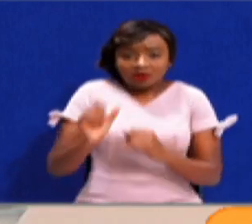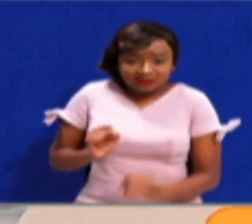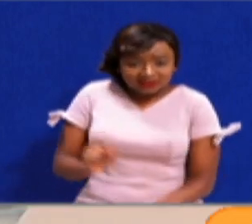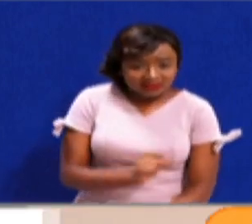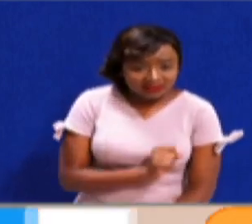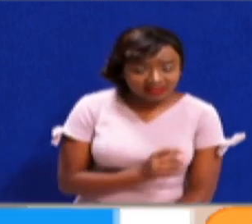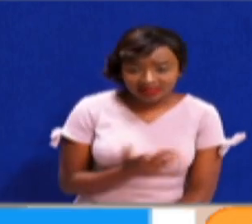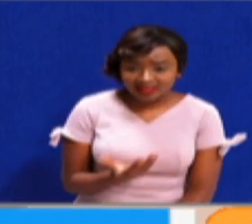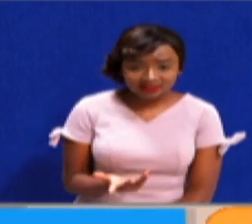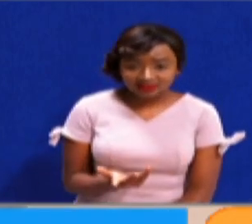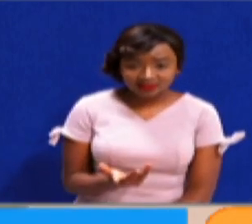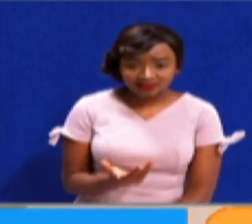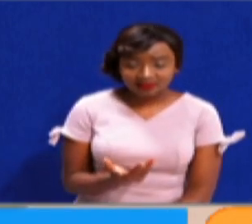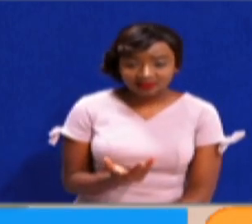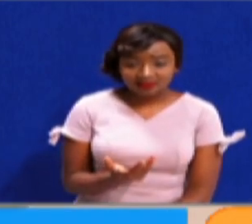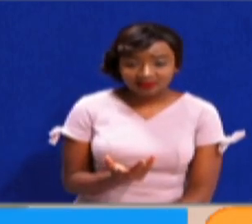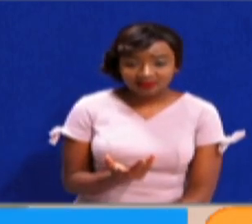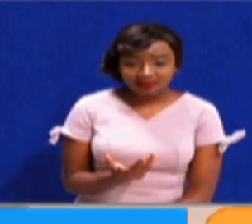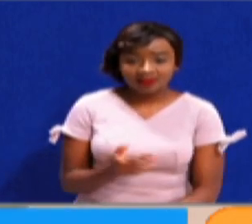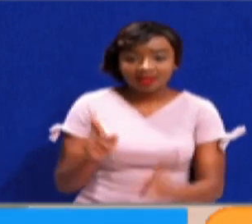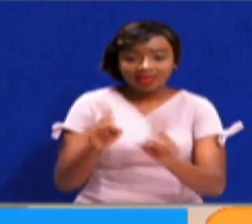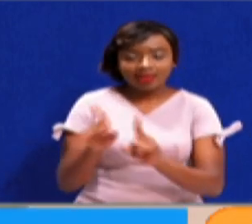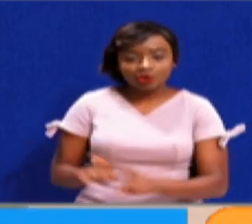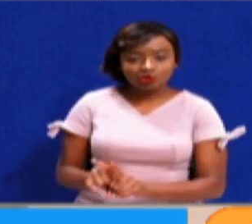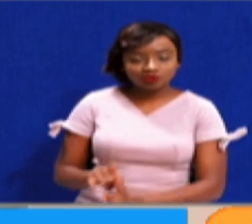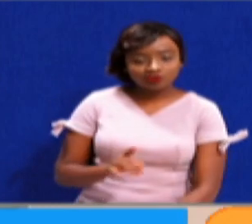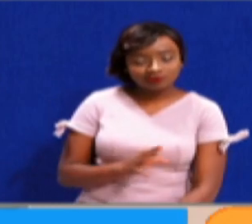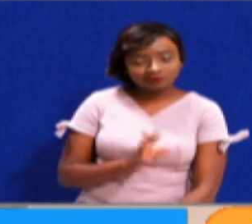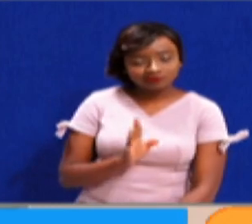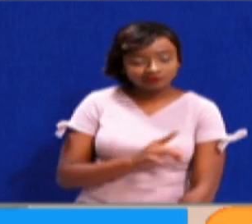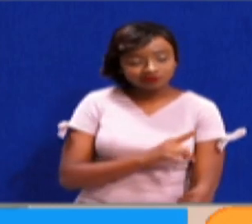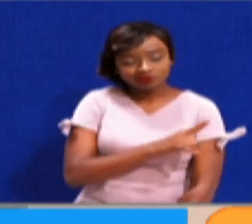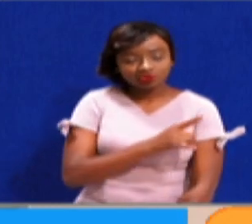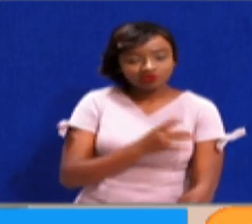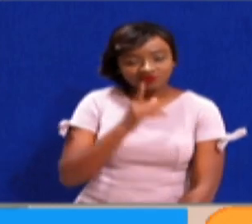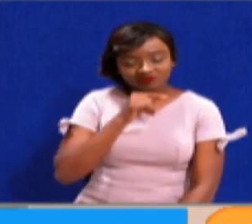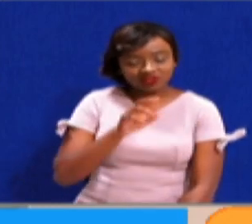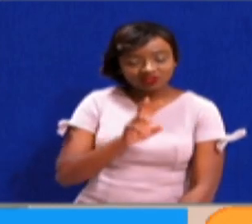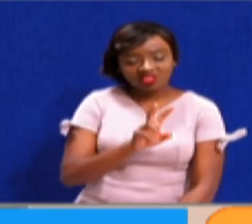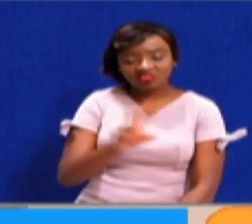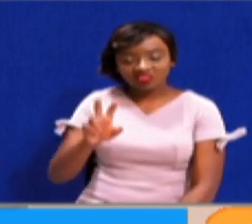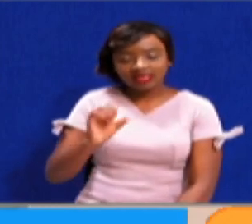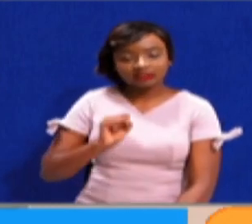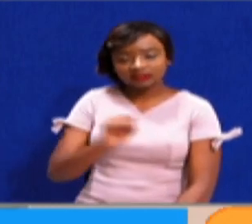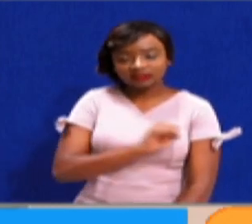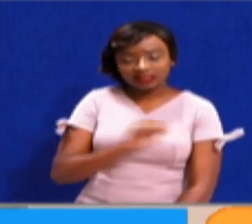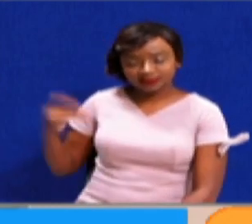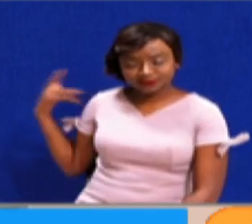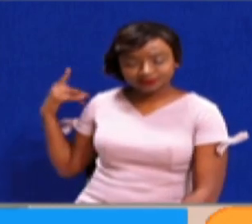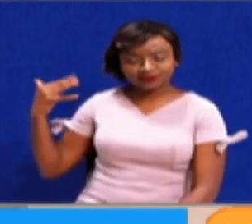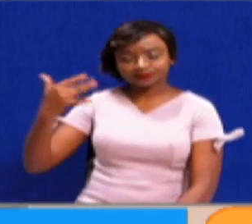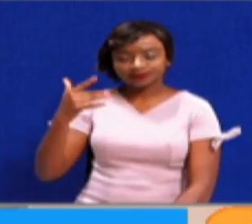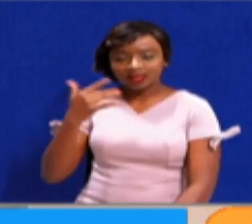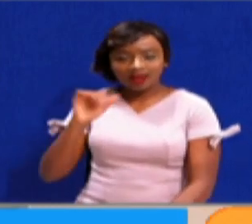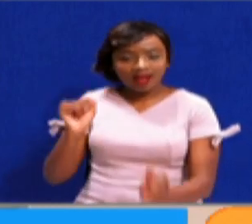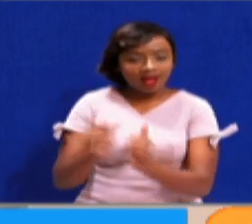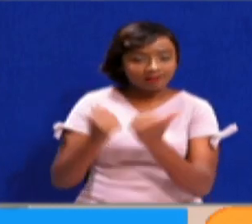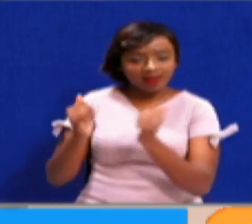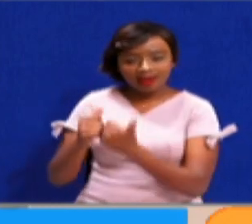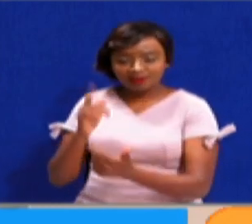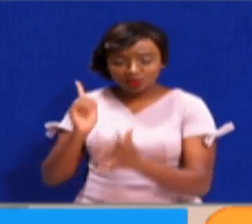other in the Senate. And Francis, you have covered the Senate obviously for a long period of time.